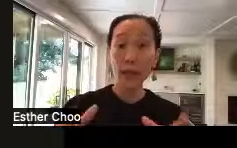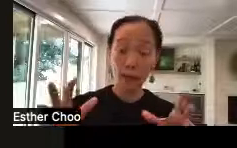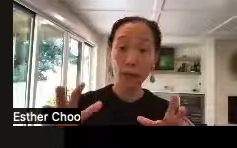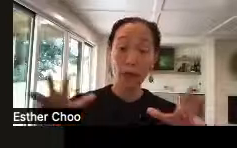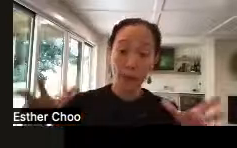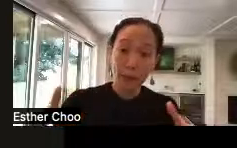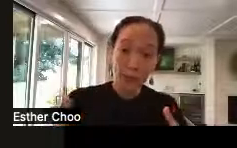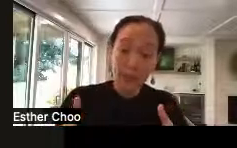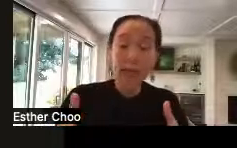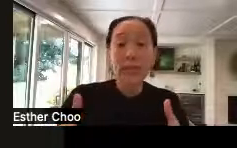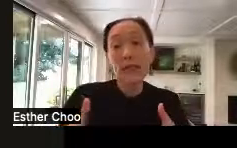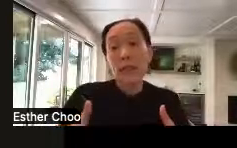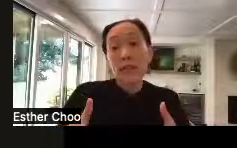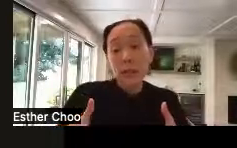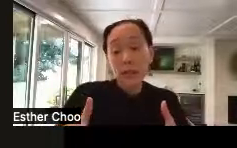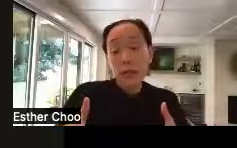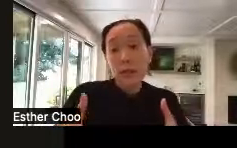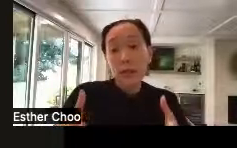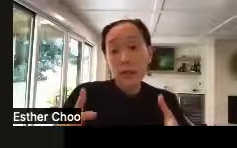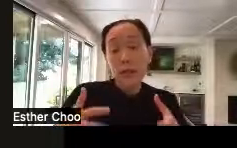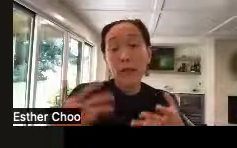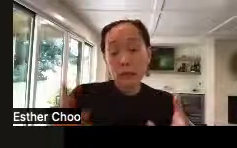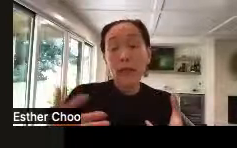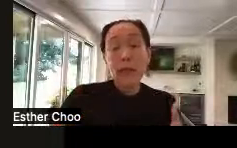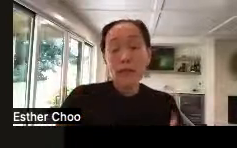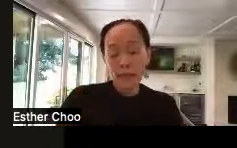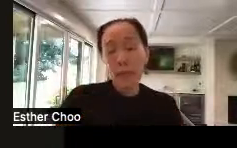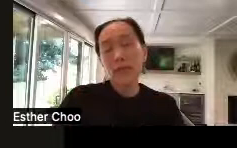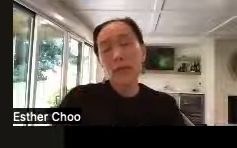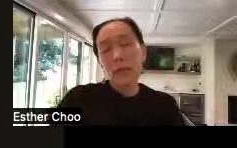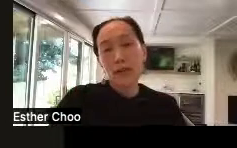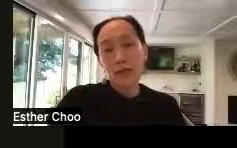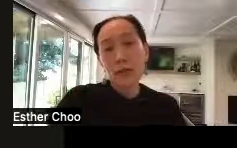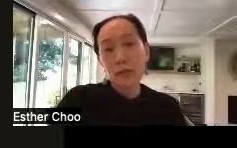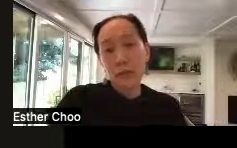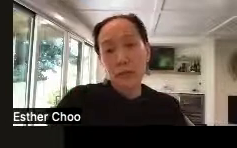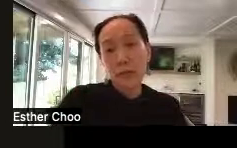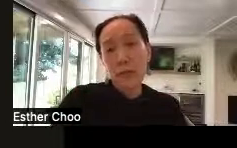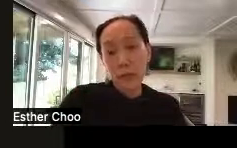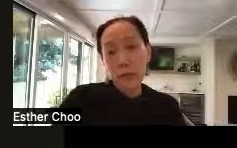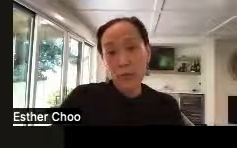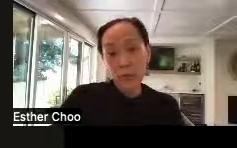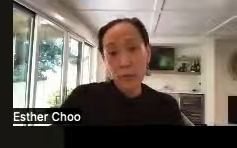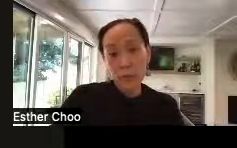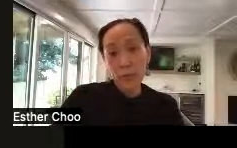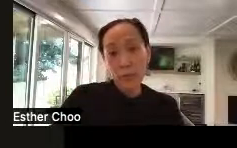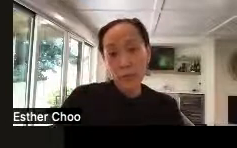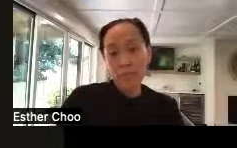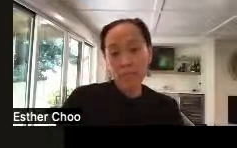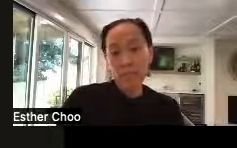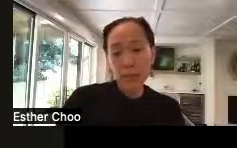in and have walls, floors, and ceilings that are enabling them to deliver the kind of equitable care that they